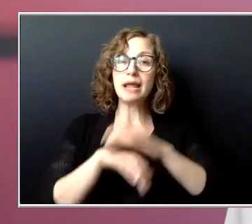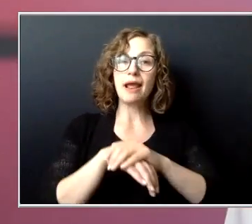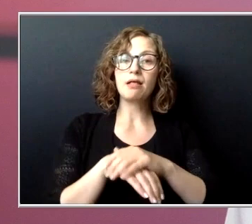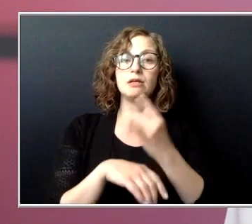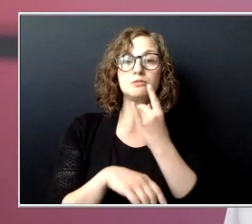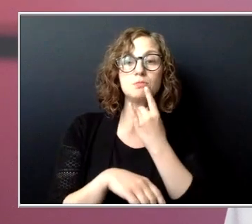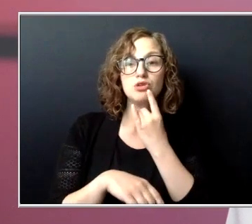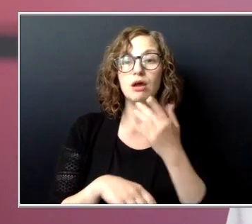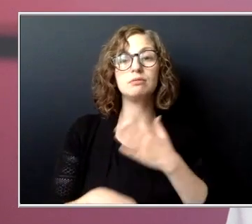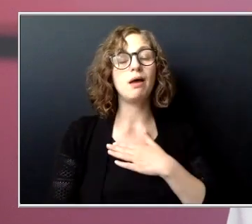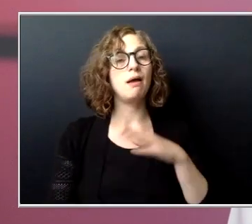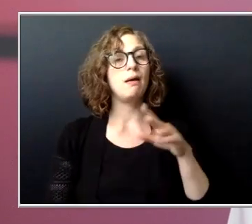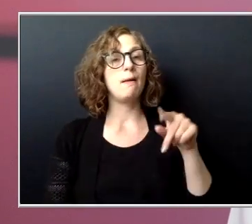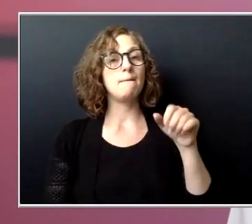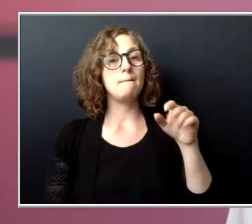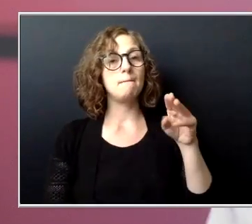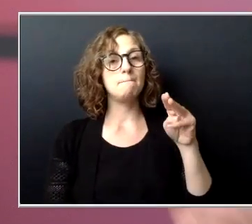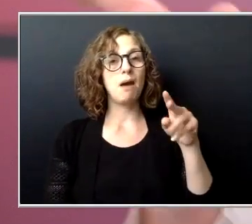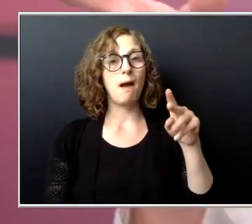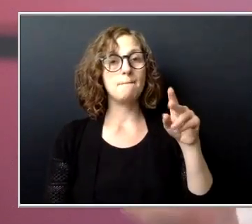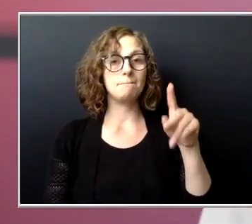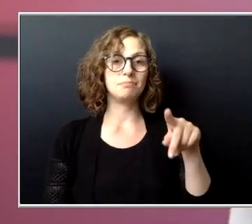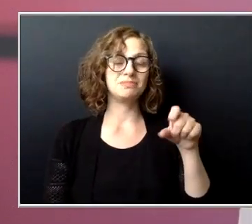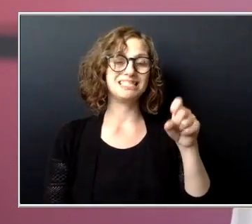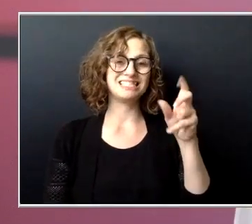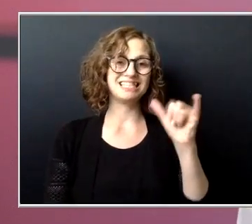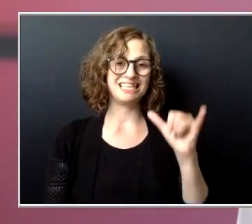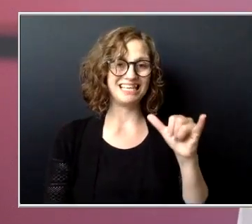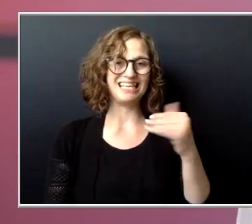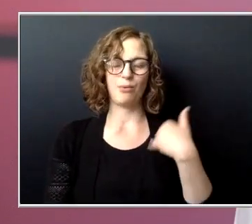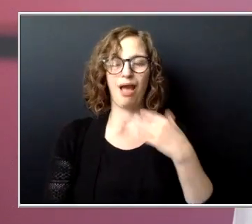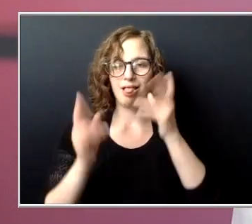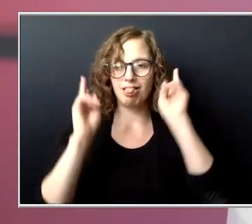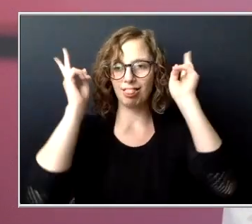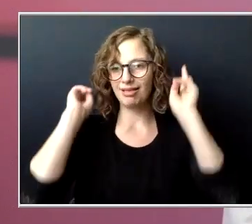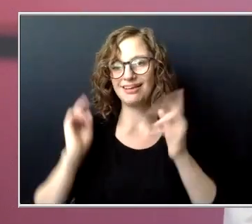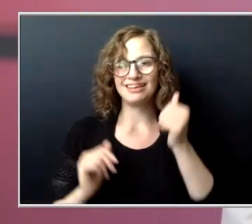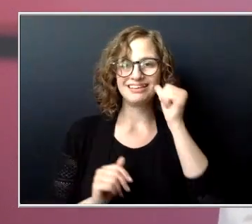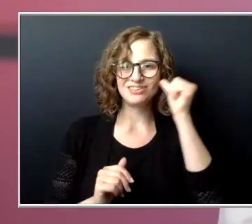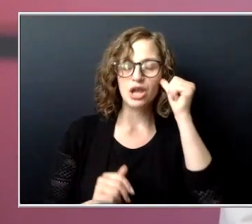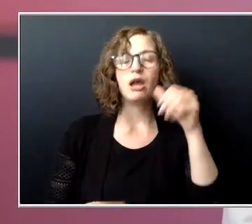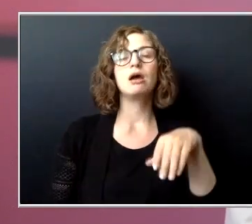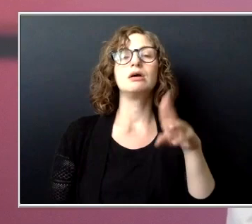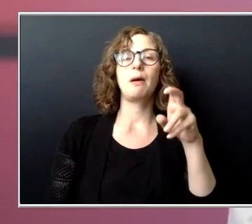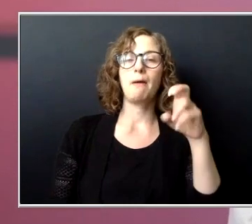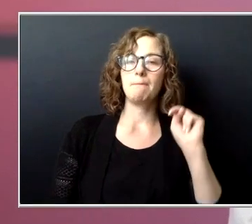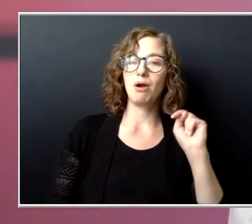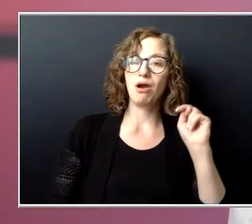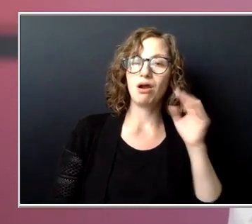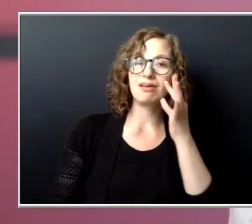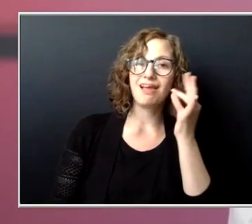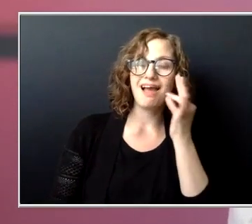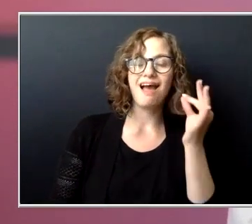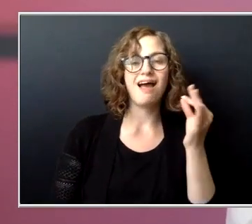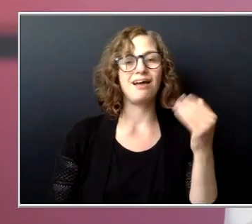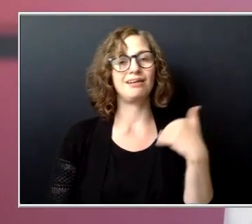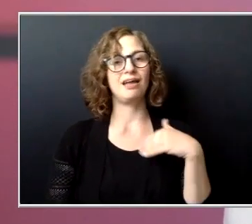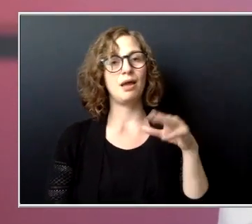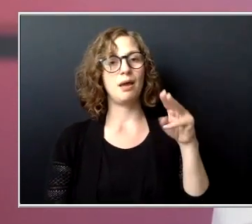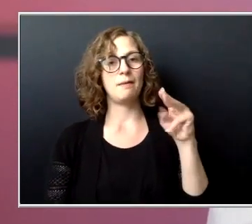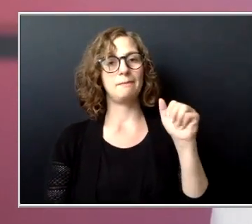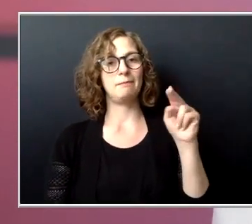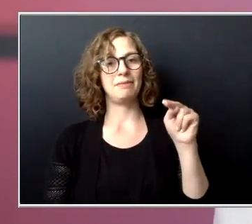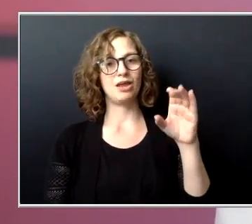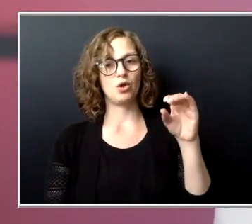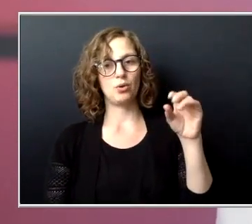yesterday, and then my barn cat, and then I do have a Maine Coon, but she got brought in from Russia from my sister,